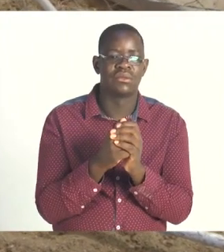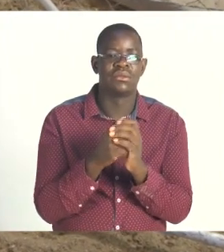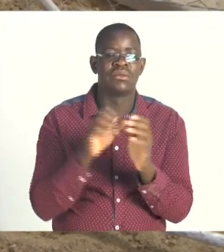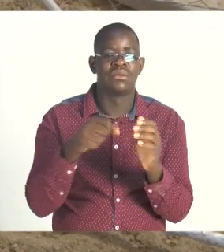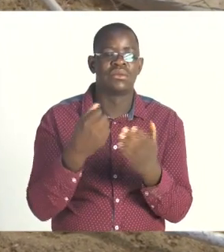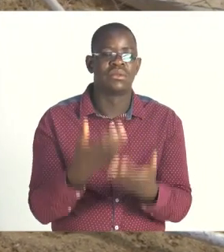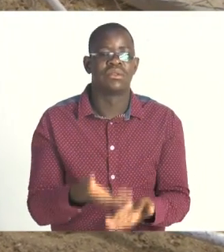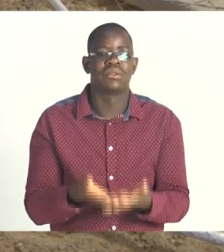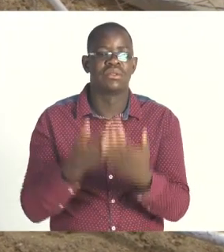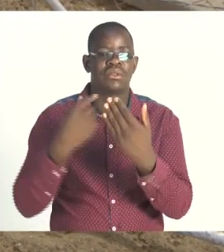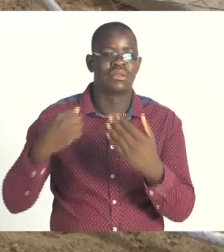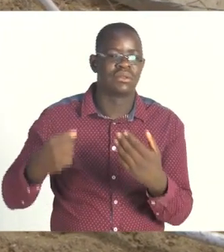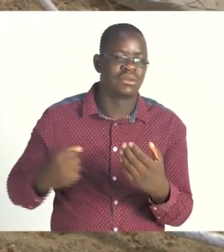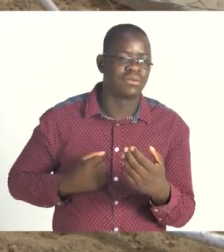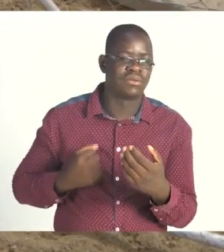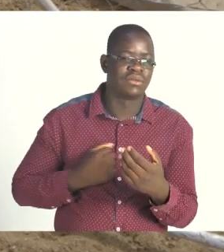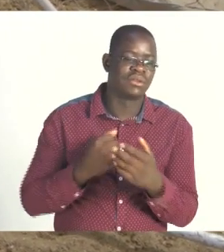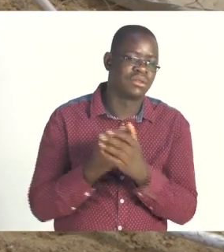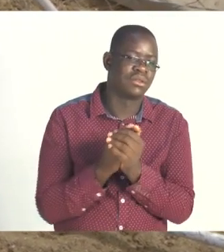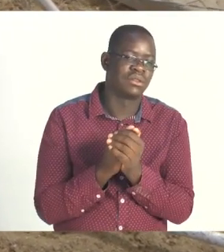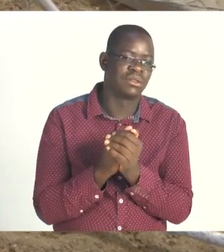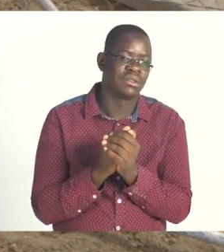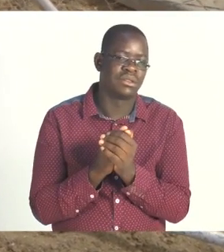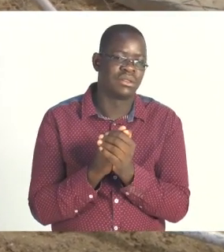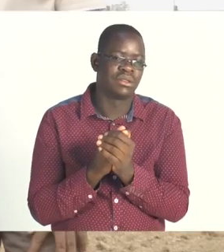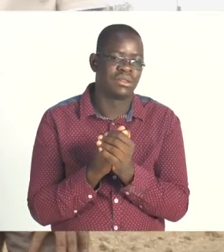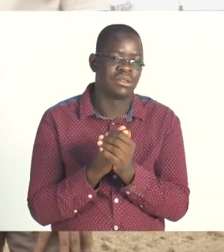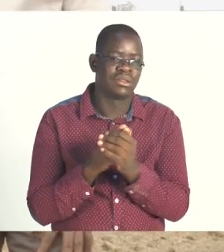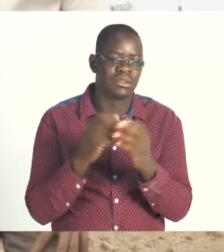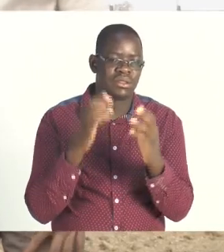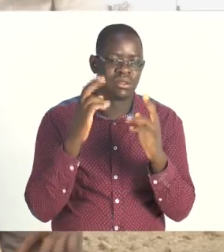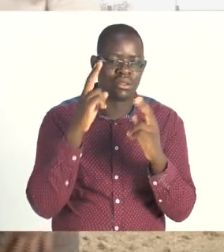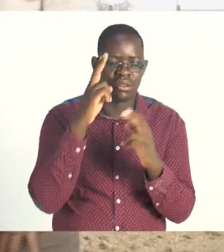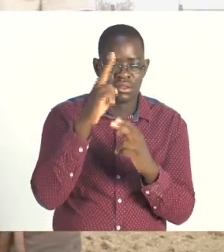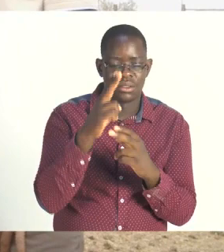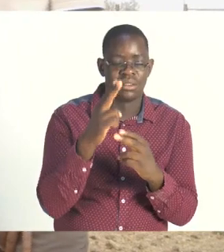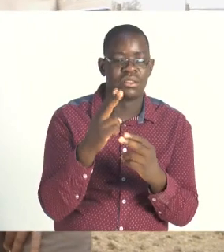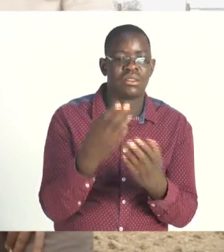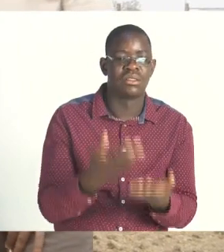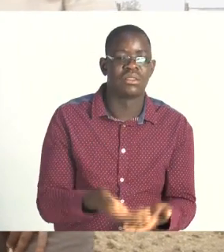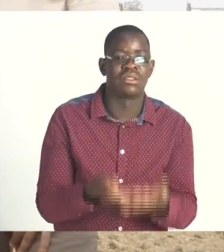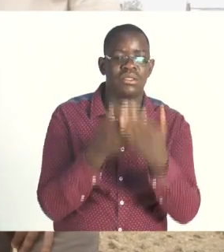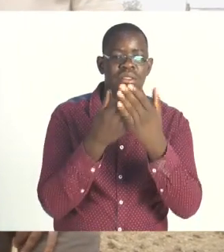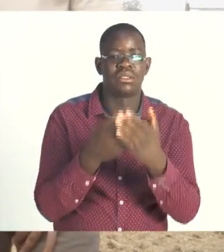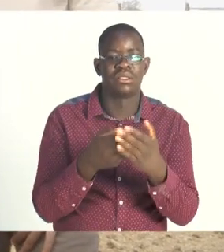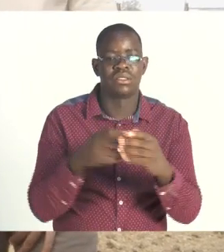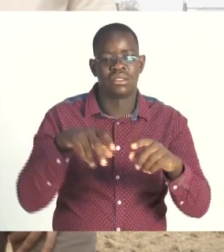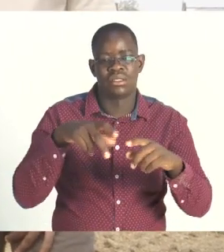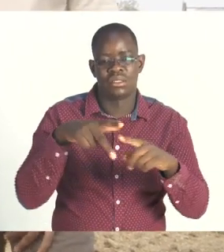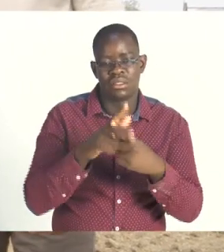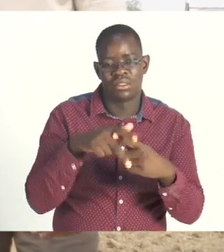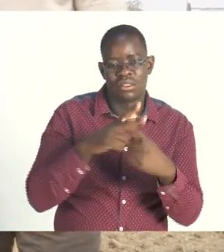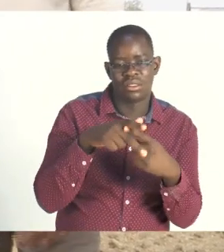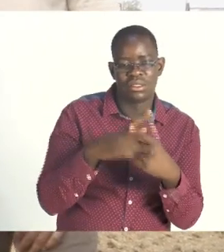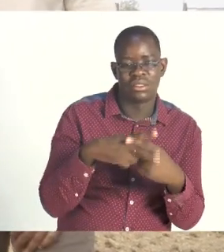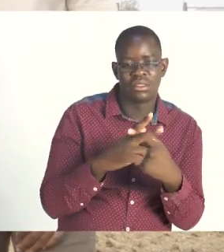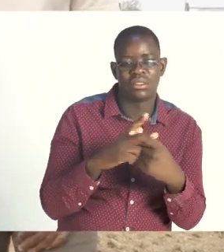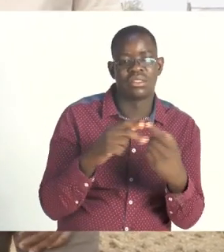my father on his small farm, and I was hoping you'd allow me to help you fix it. I mean,